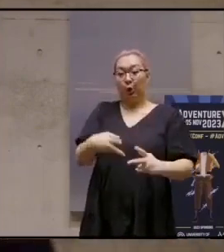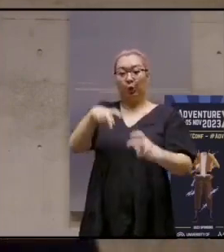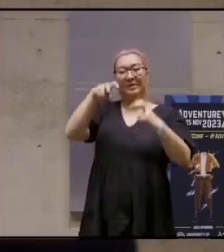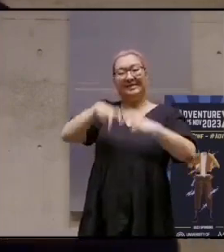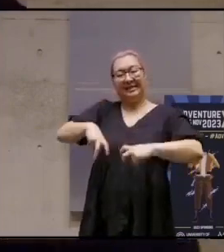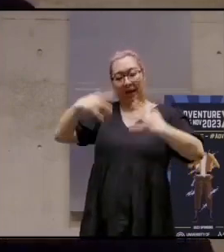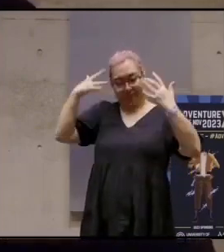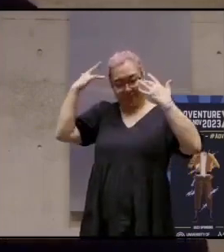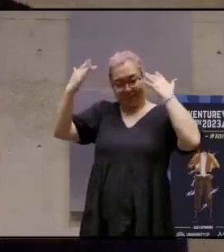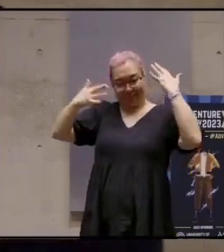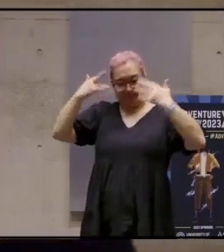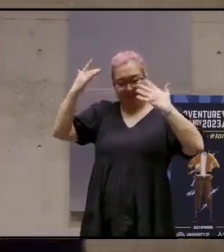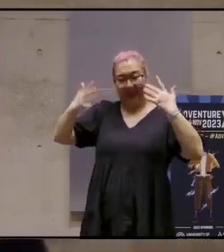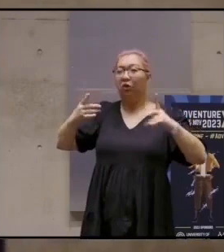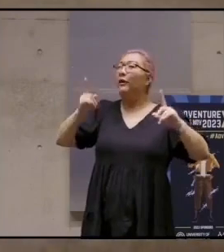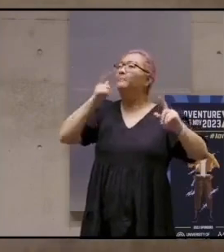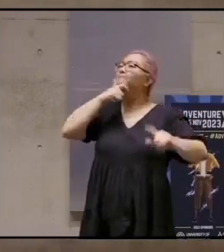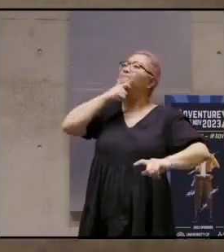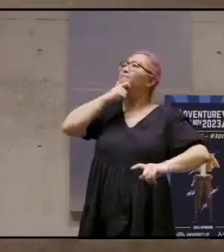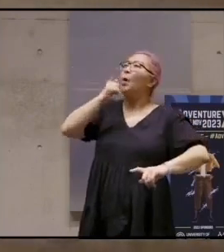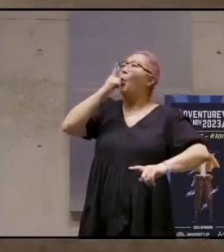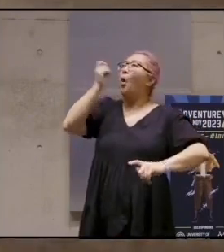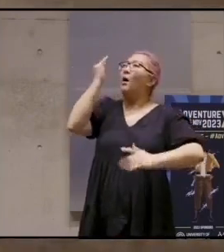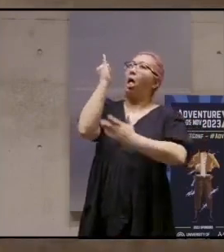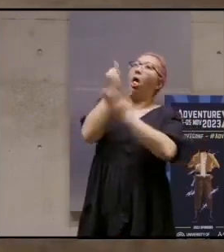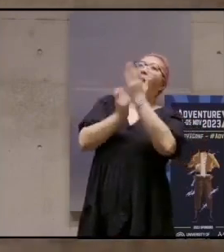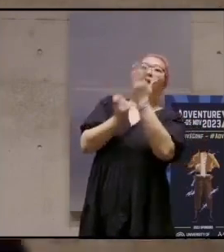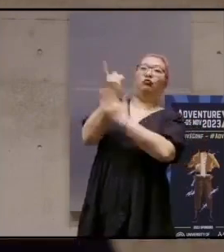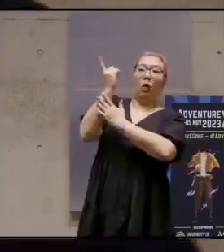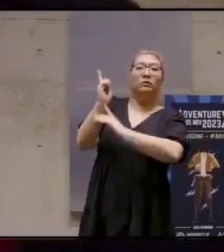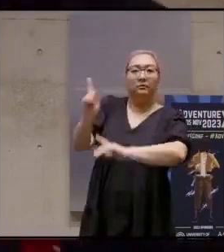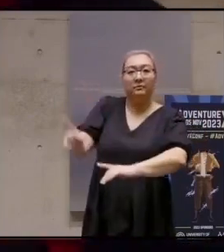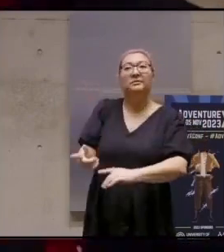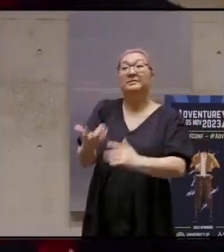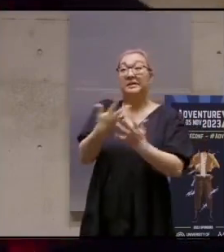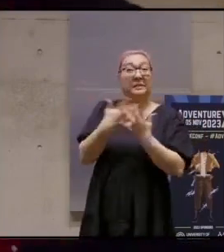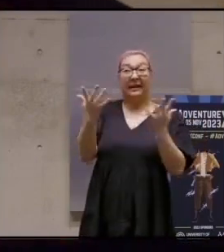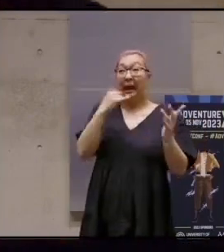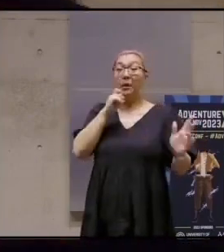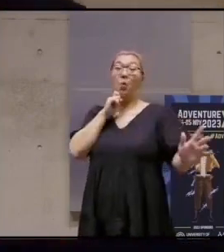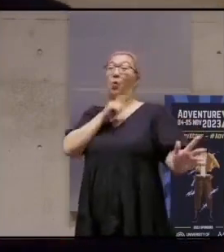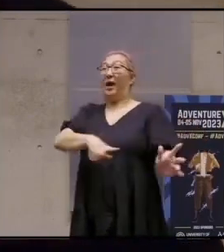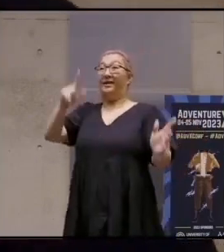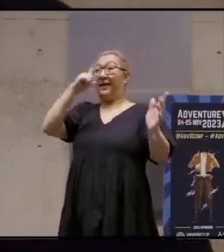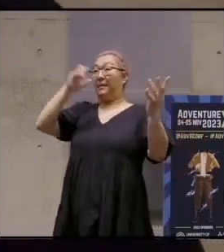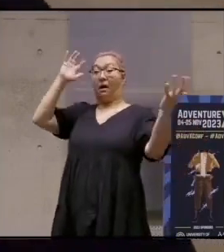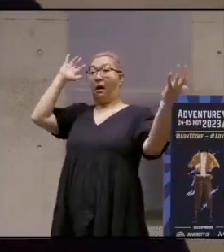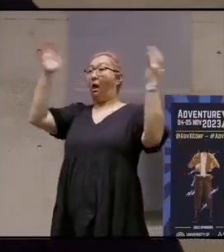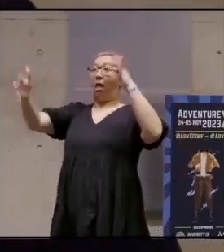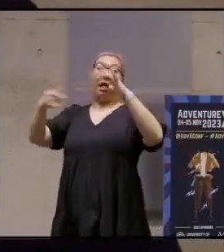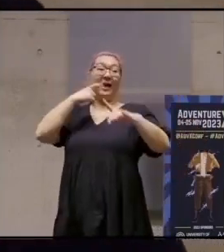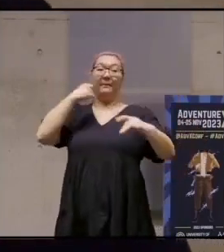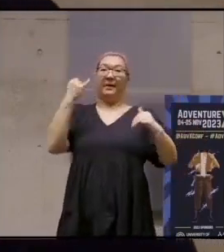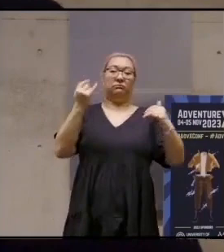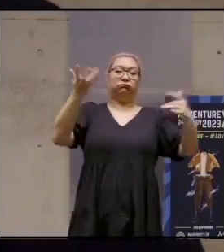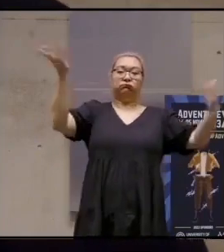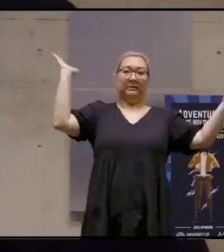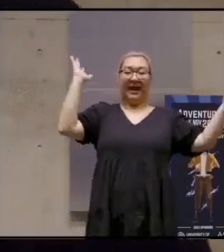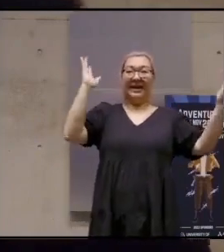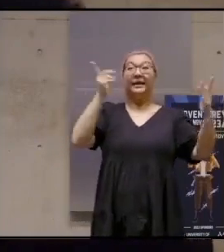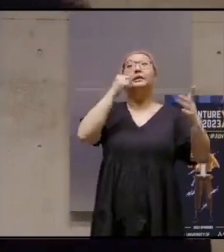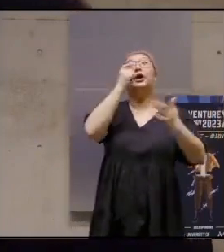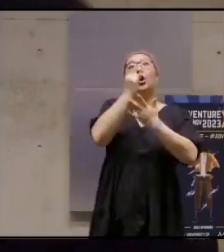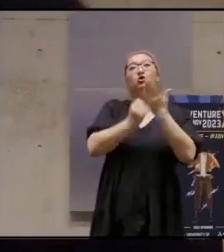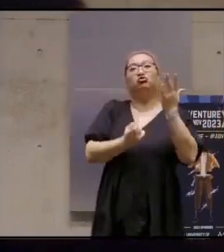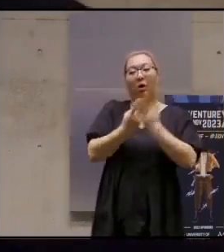matter how outlandish, one after the other. And then you think ahead of time, if this happens, what would I do? I